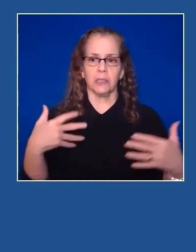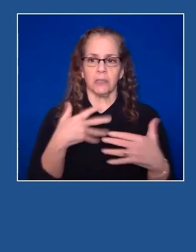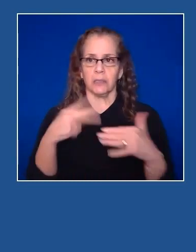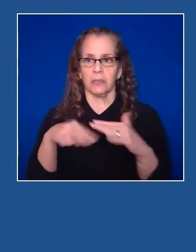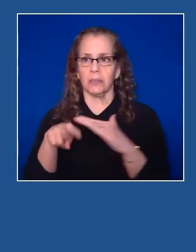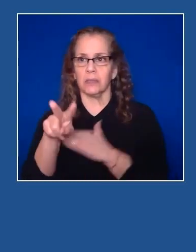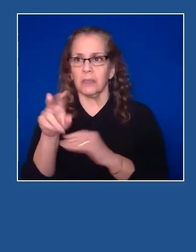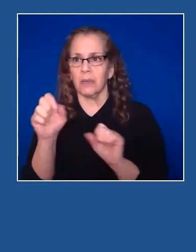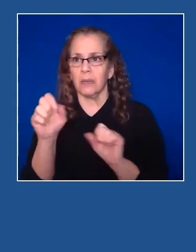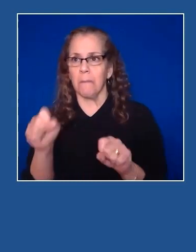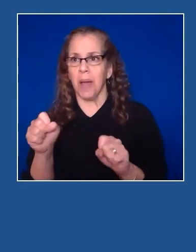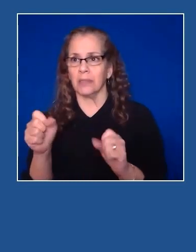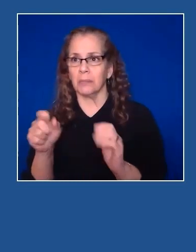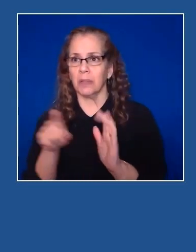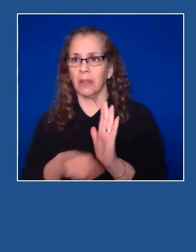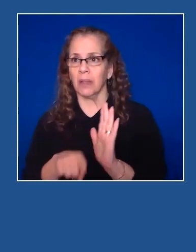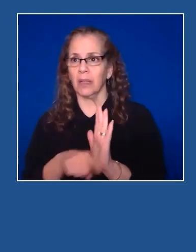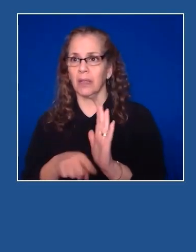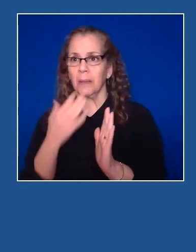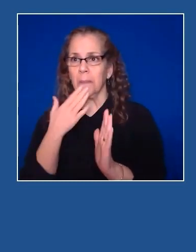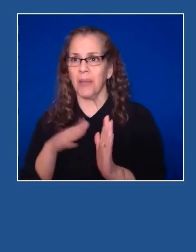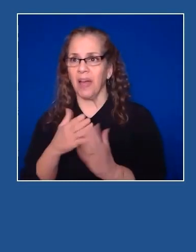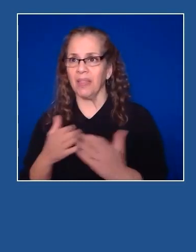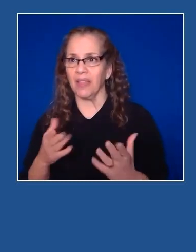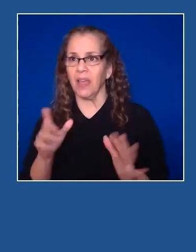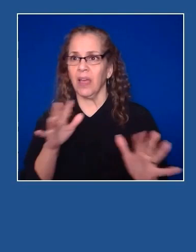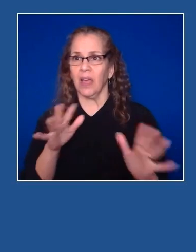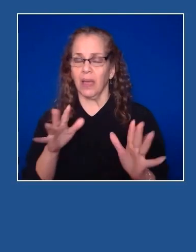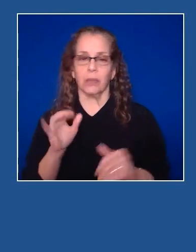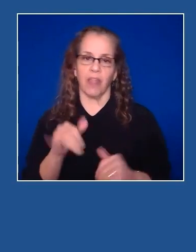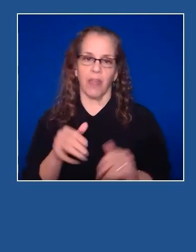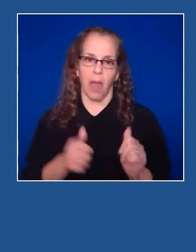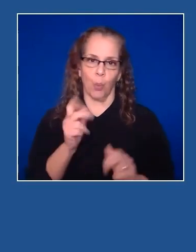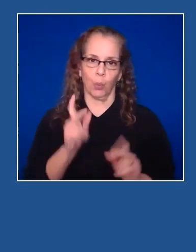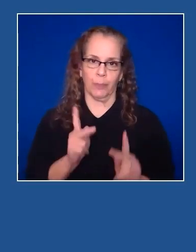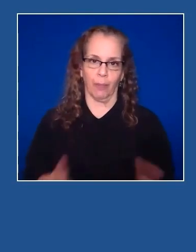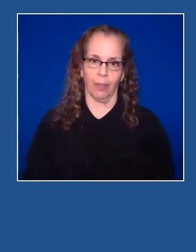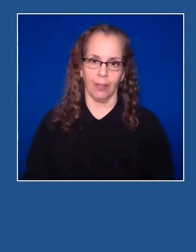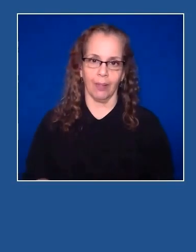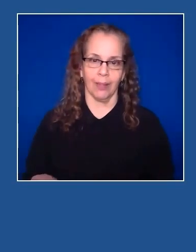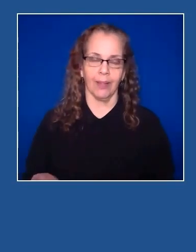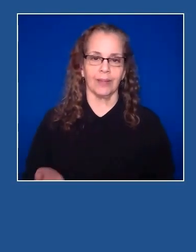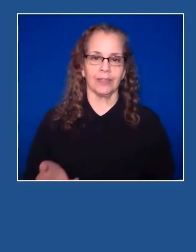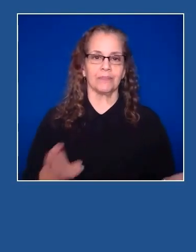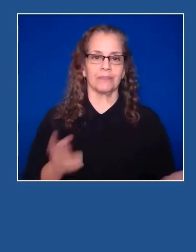they're both very remote possibilities, okay, on any given moment.